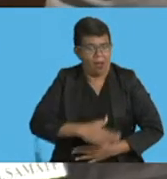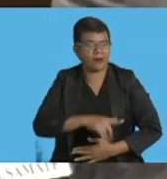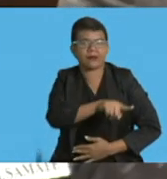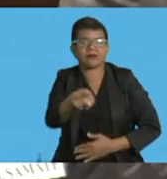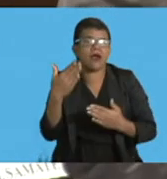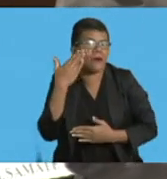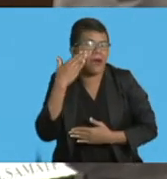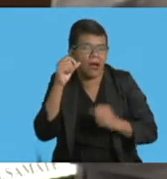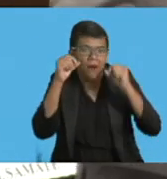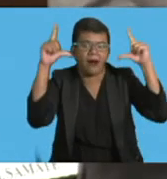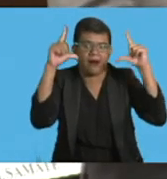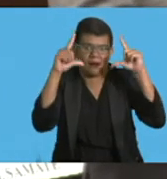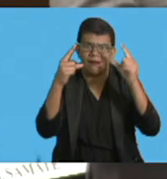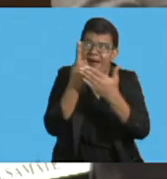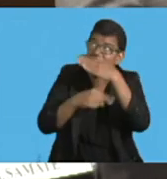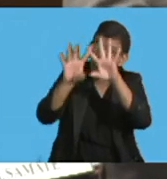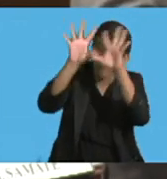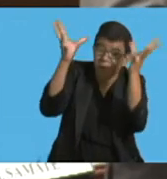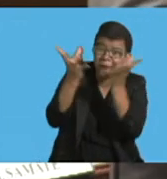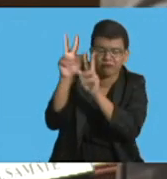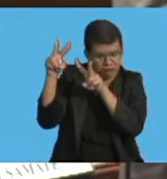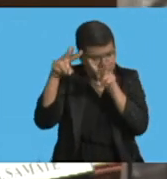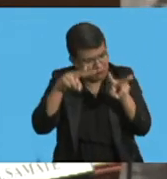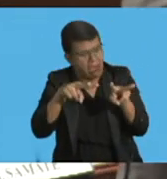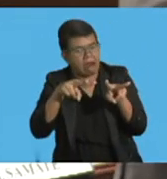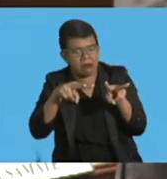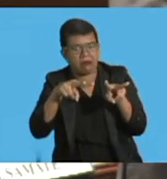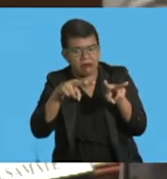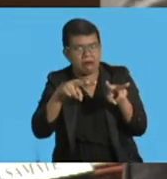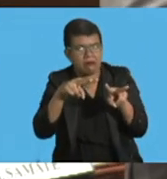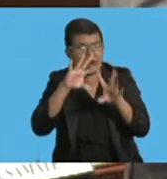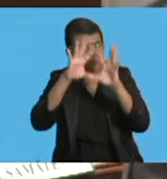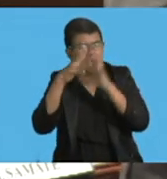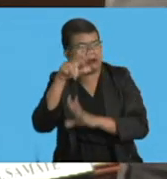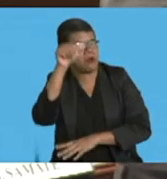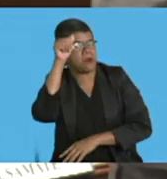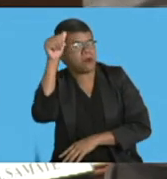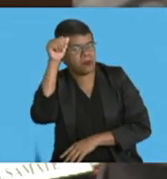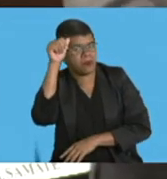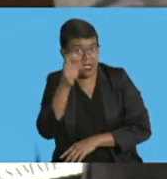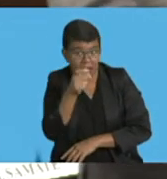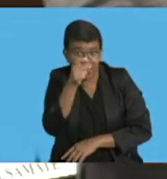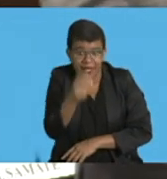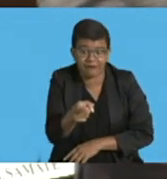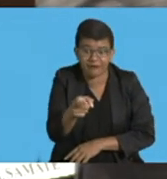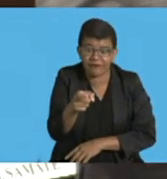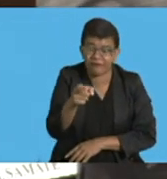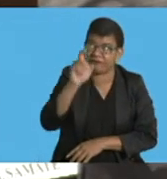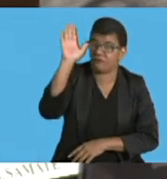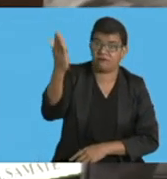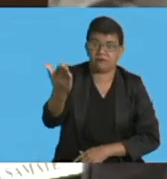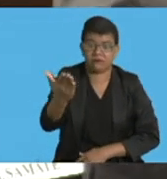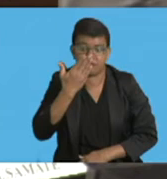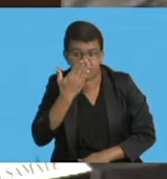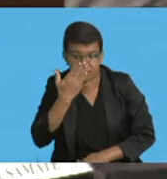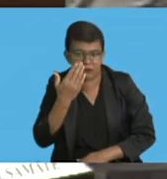is happening globally. We need to be aware of some of the ramifications of what is happening globally. We also need to be also at the same time